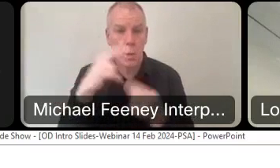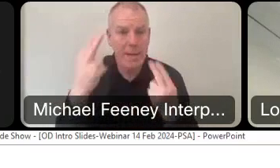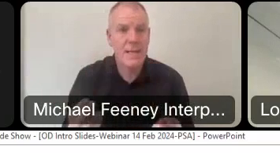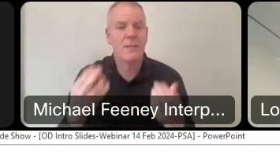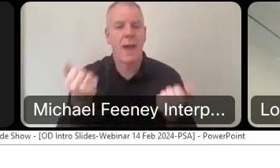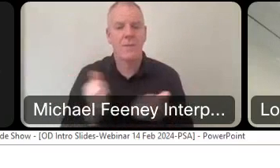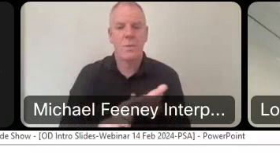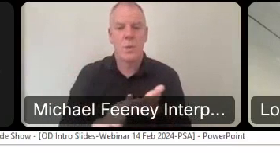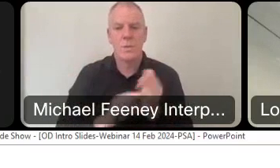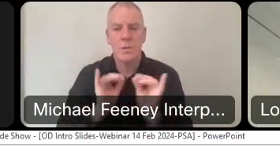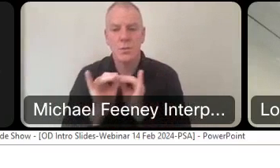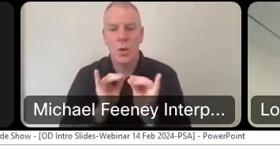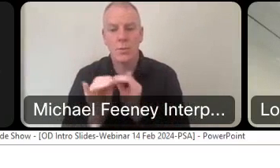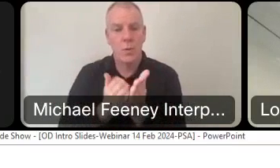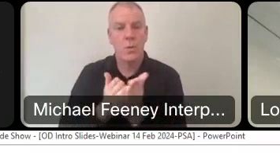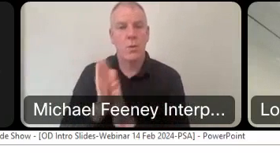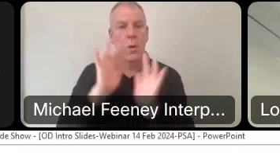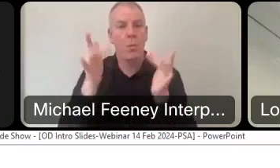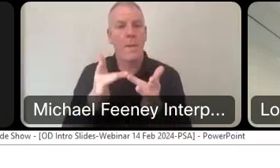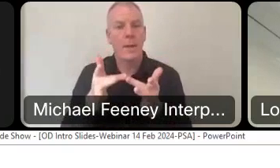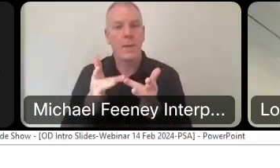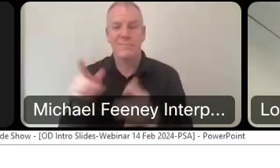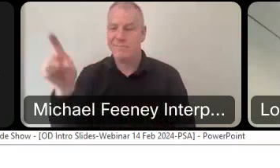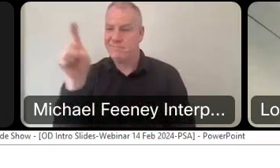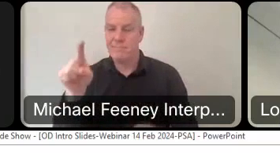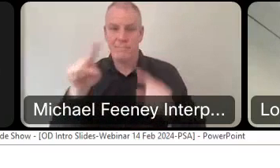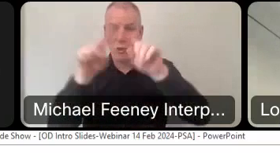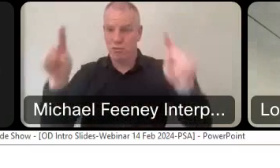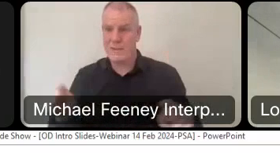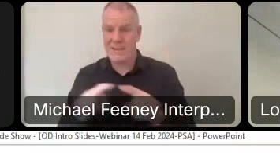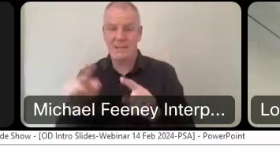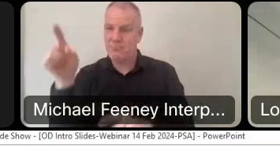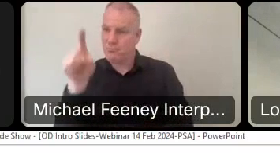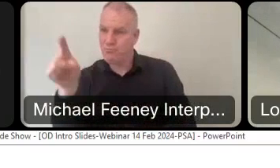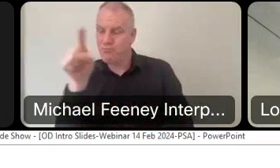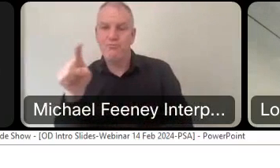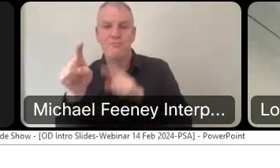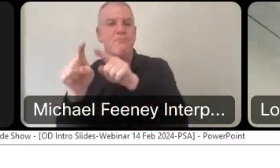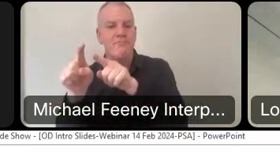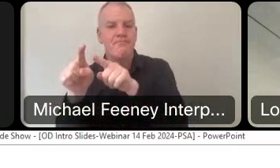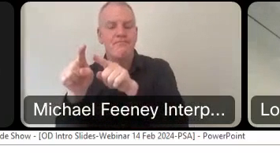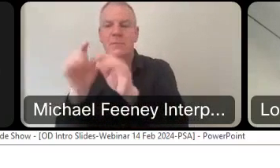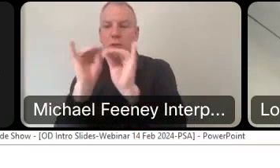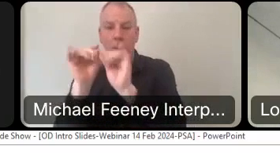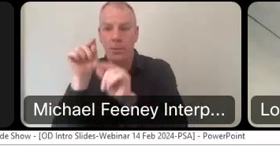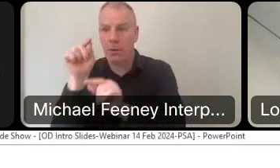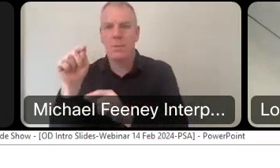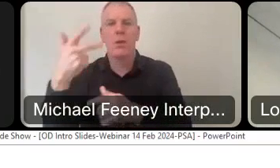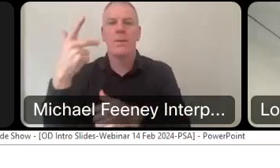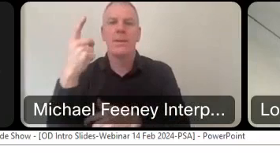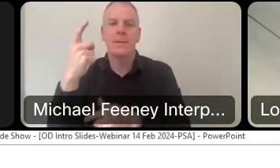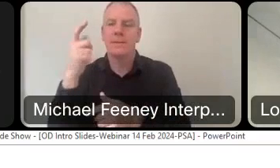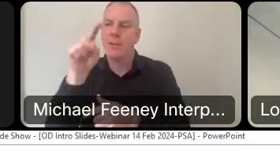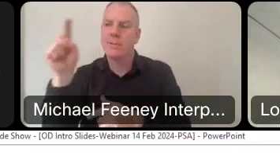assistance of the interpreters throughout the webinar, just hover over the video of the interpreter, click on the 3 little dots over